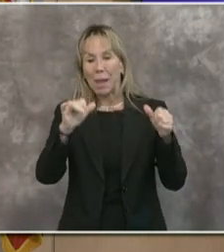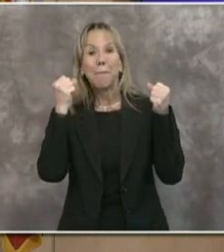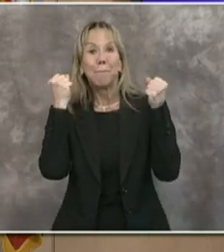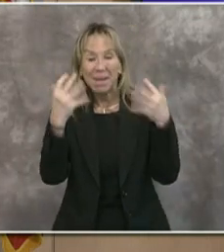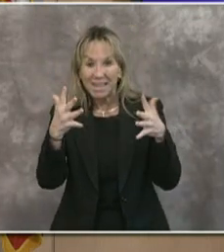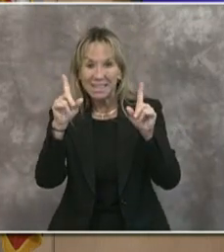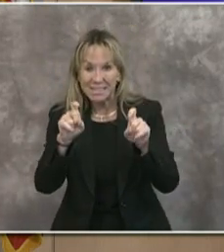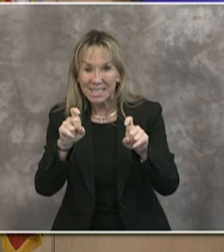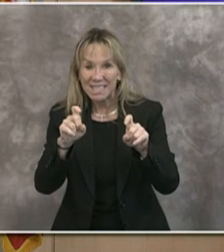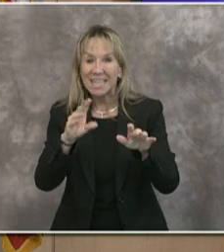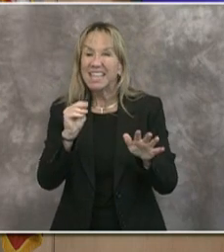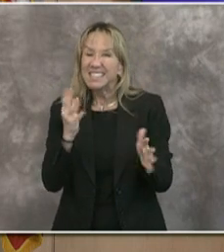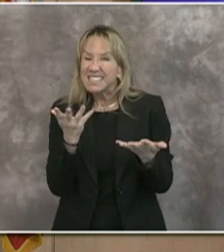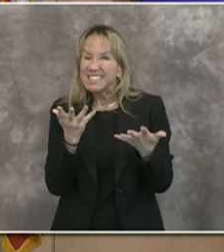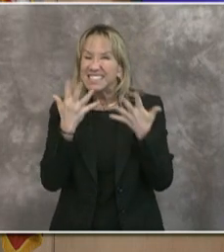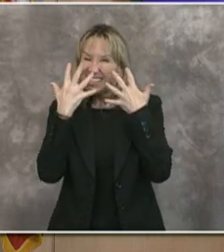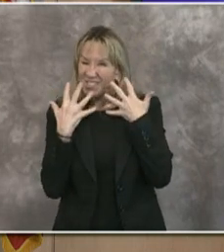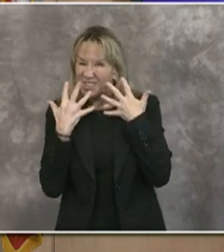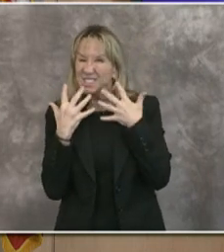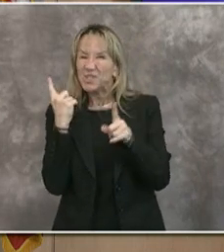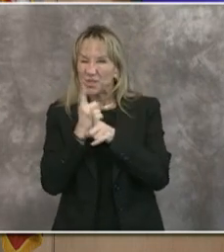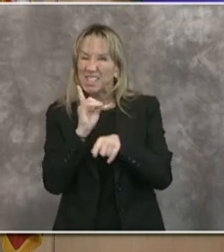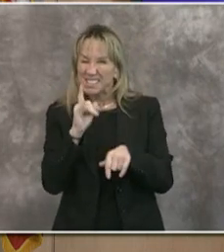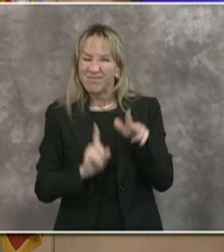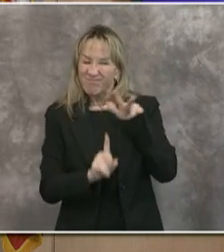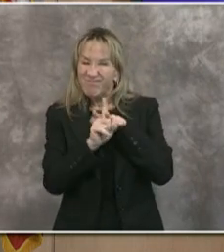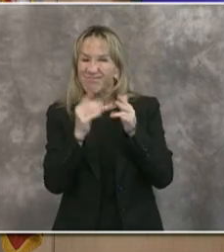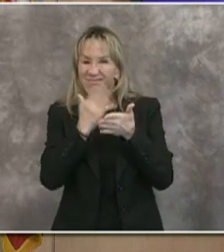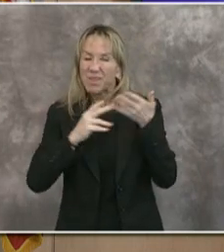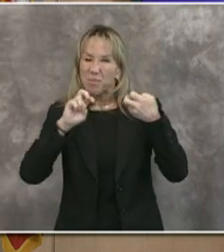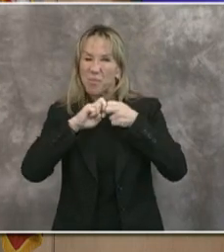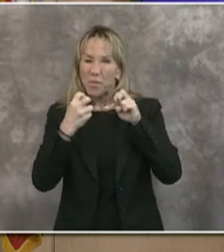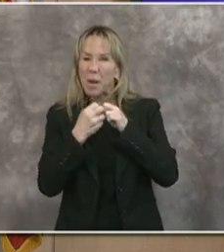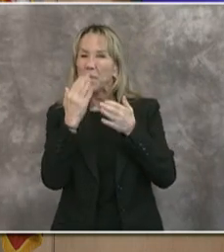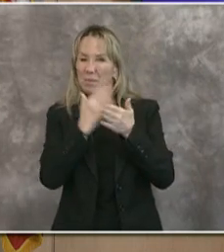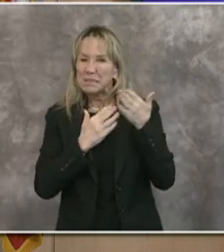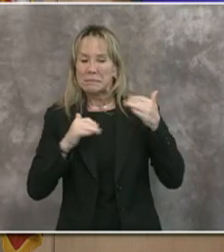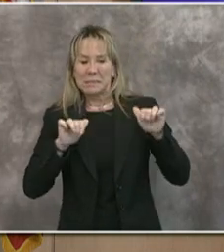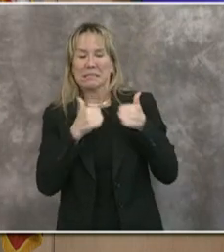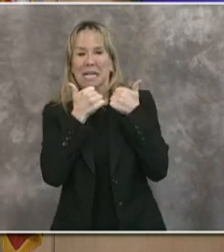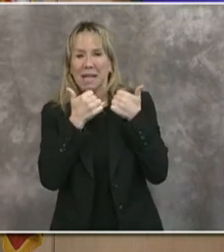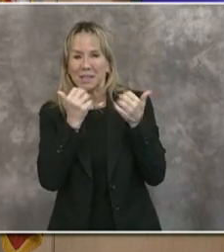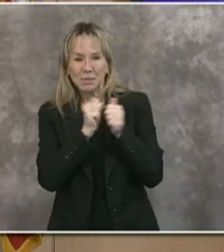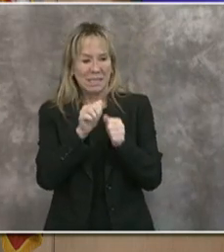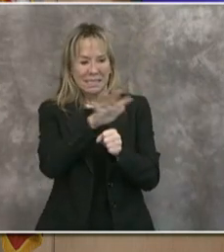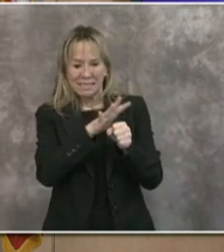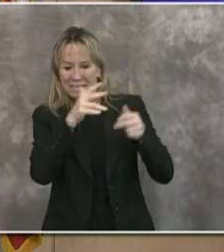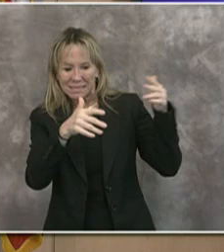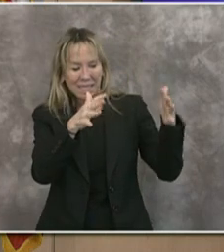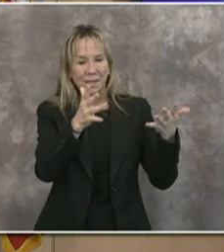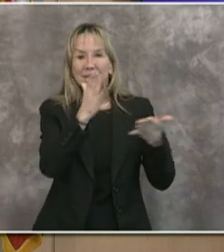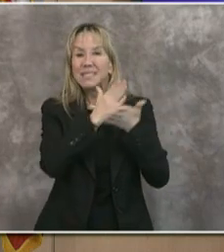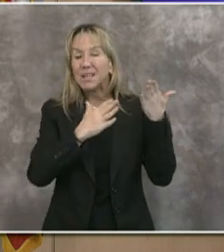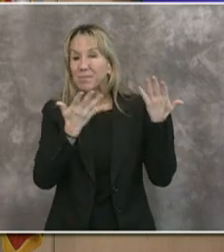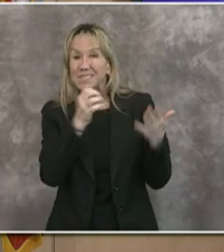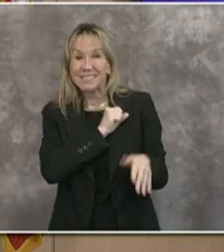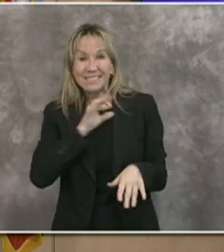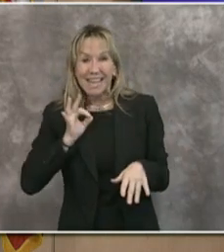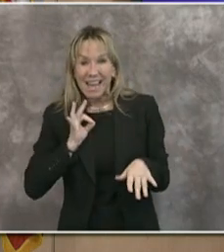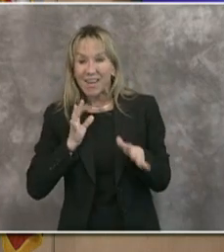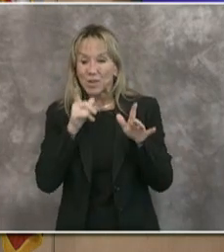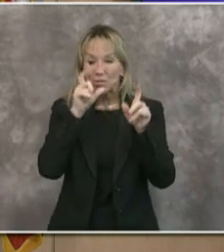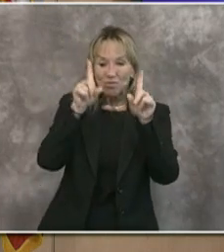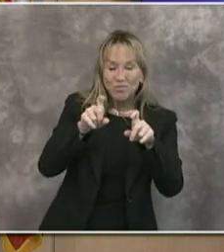predictions, unfortunately, turned out to be true. They did have some logistical challenges, some staffing challenges in getting those up and running.